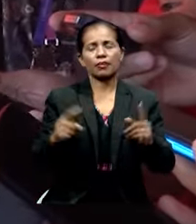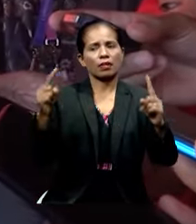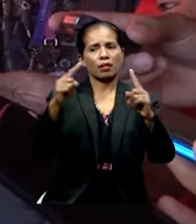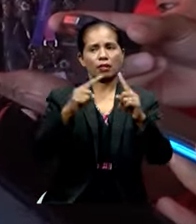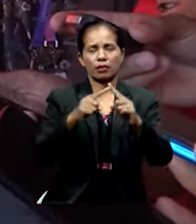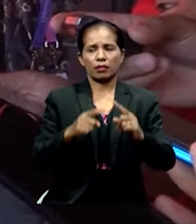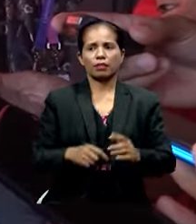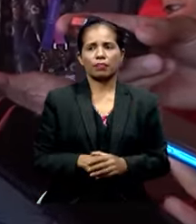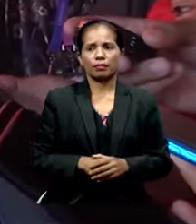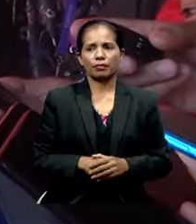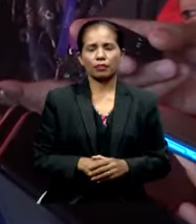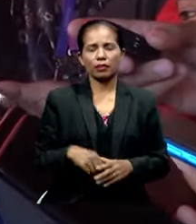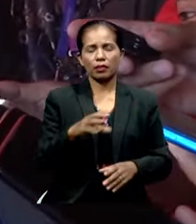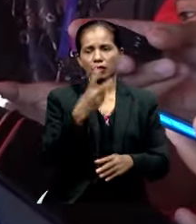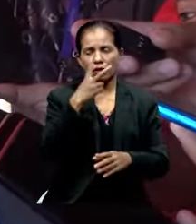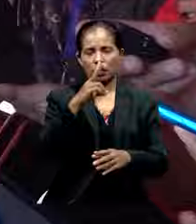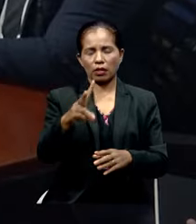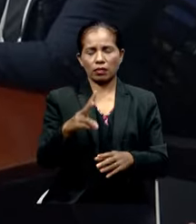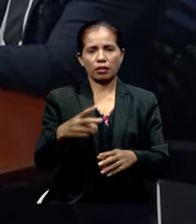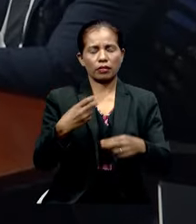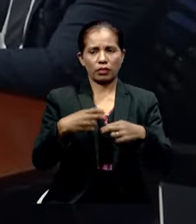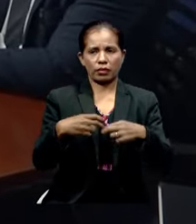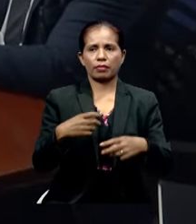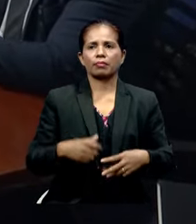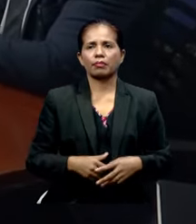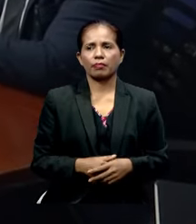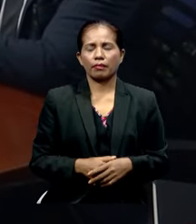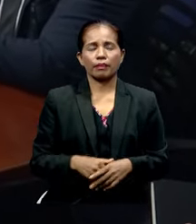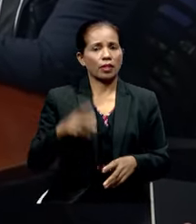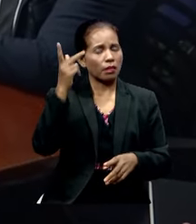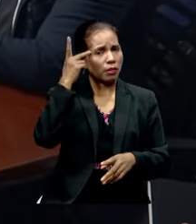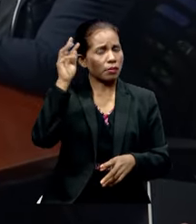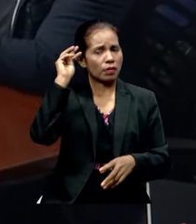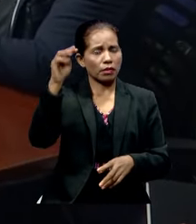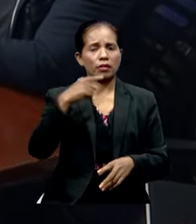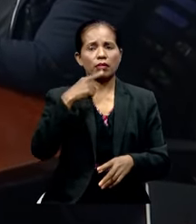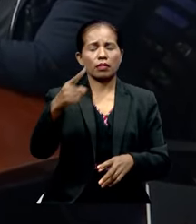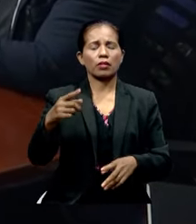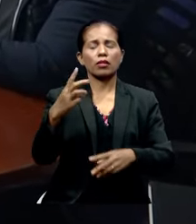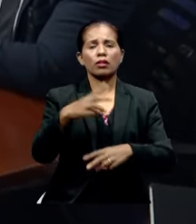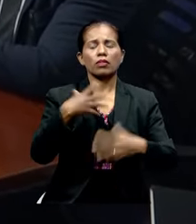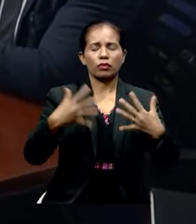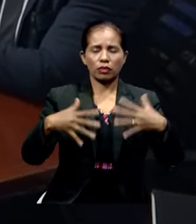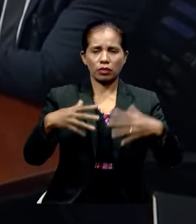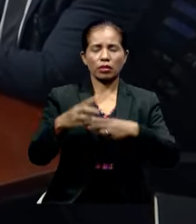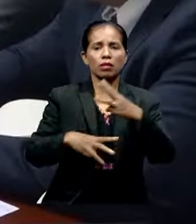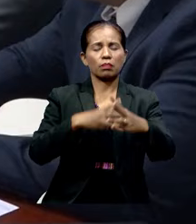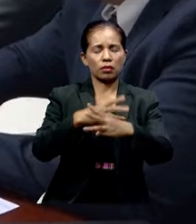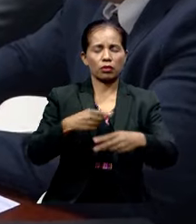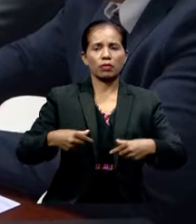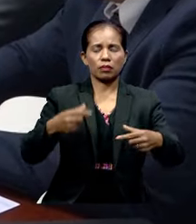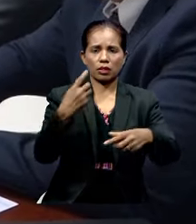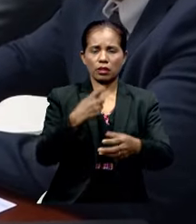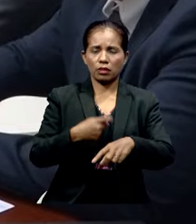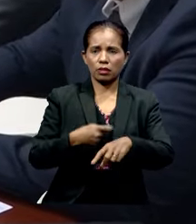to not to danger the environment. Primeiro-Ministro afirma Funo e Mundo for most impact to Timor-Leste in